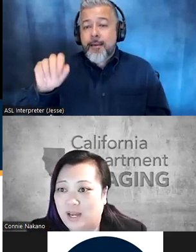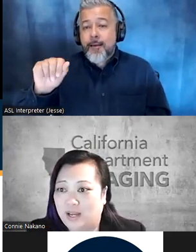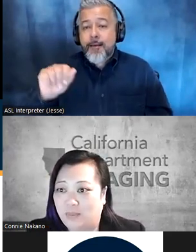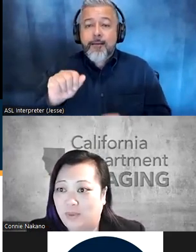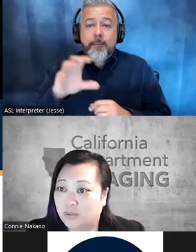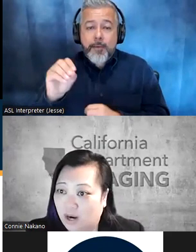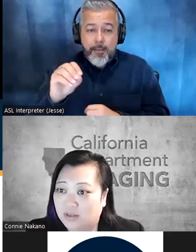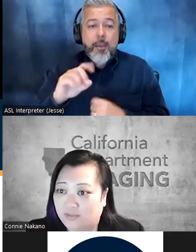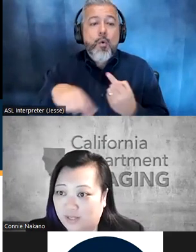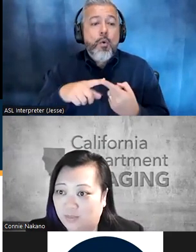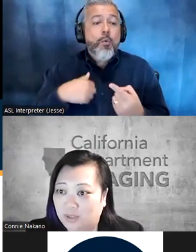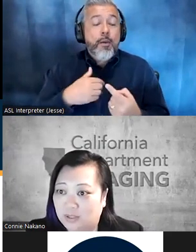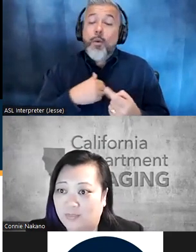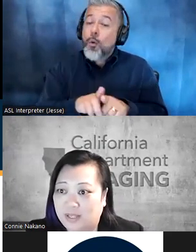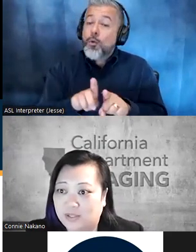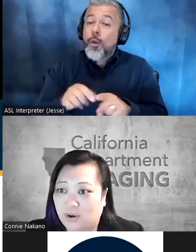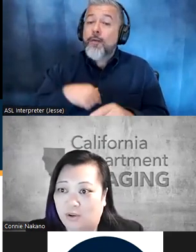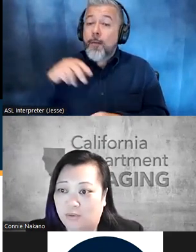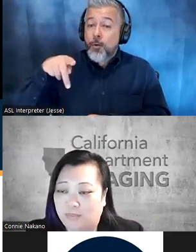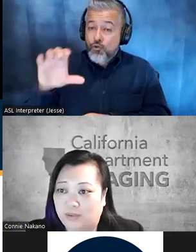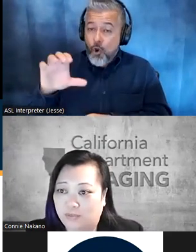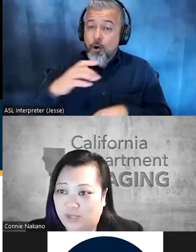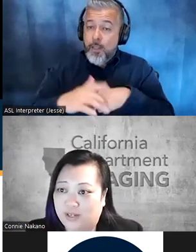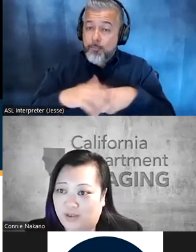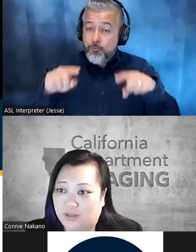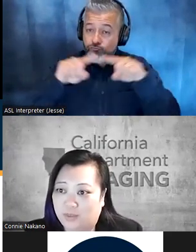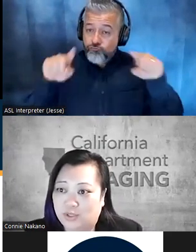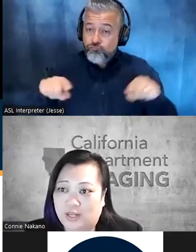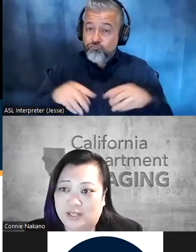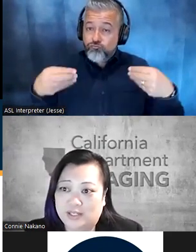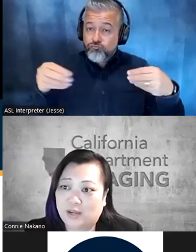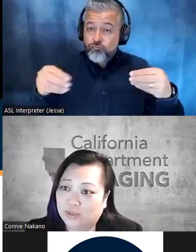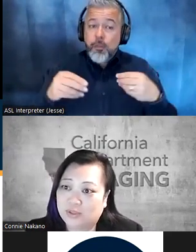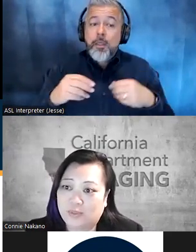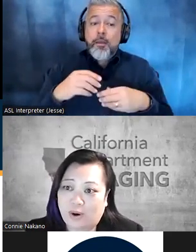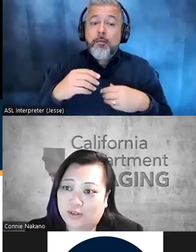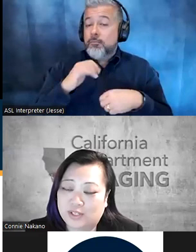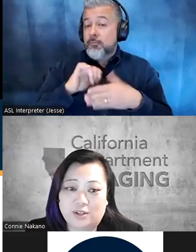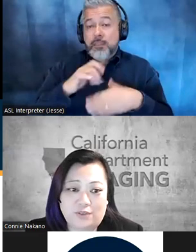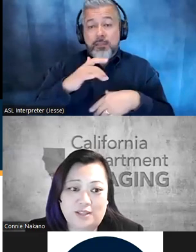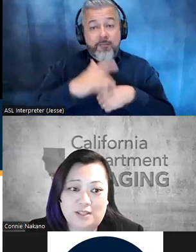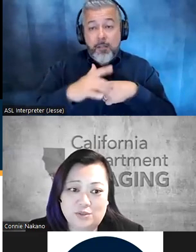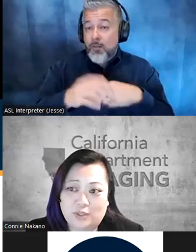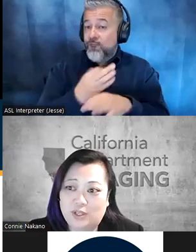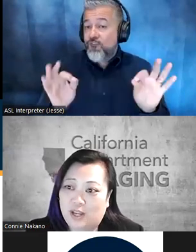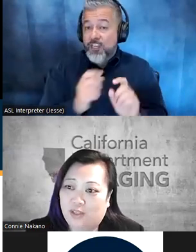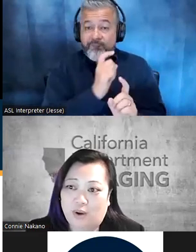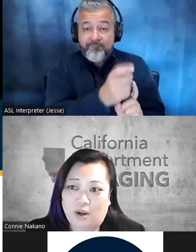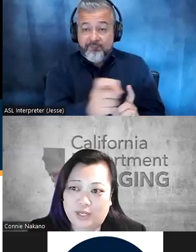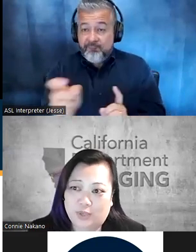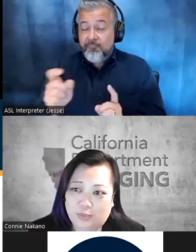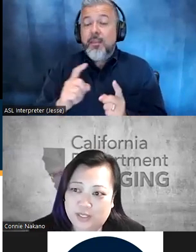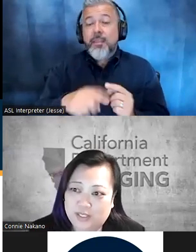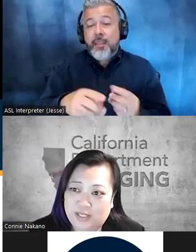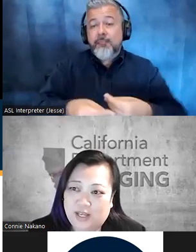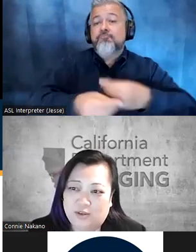campaign postcards available. These are all made free and available to any stakeholders and partners that could find these useful. They're